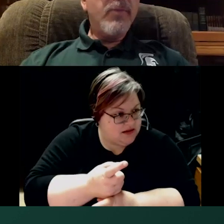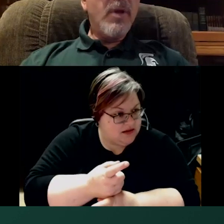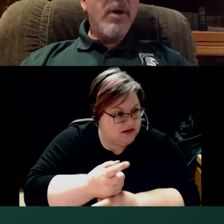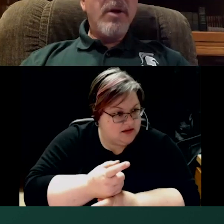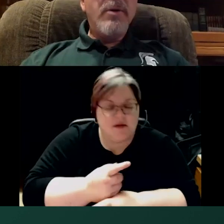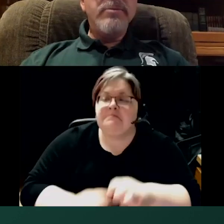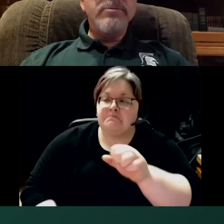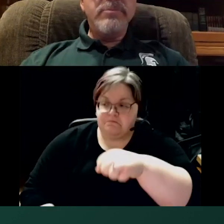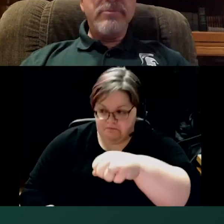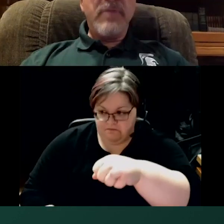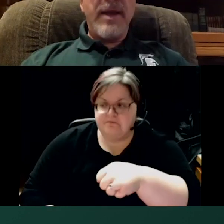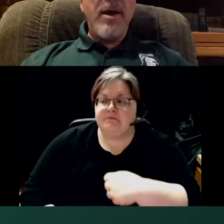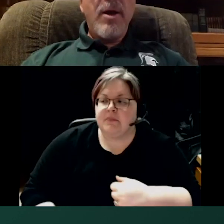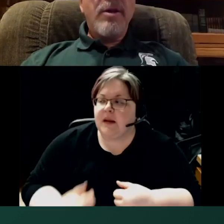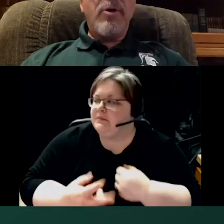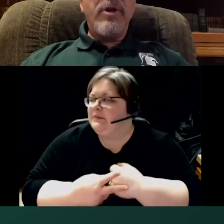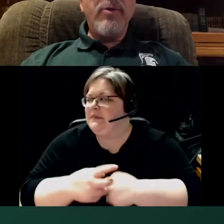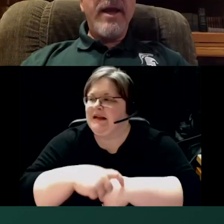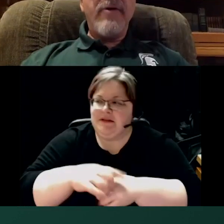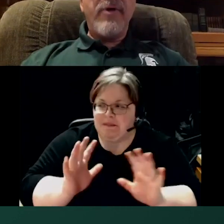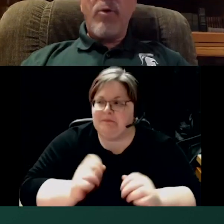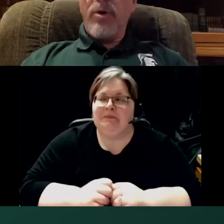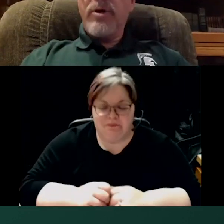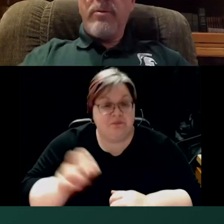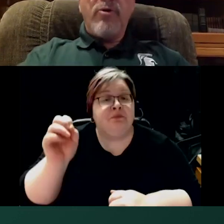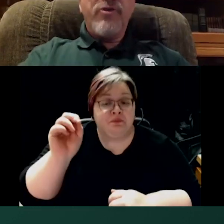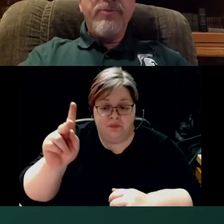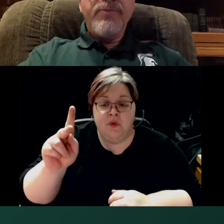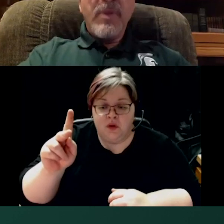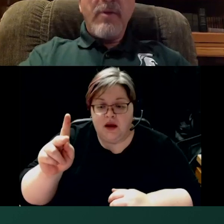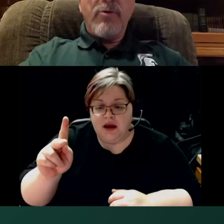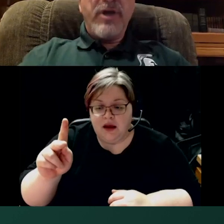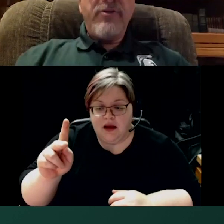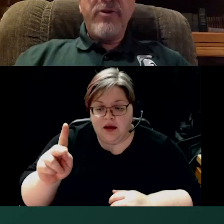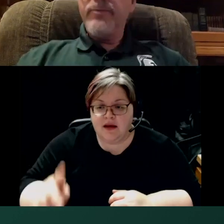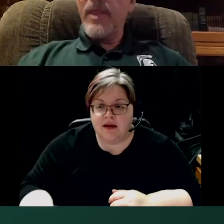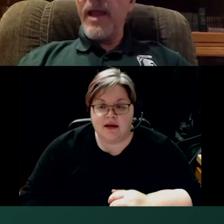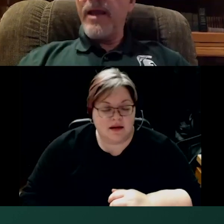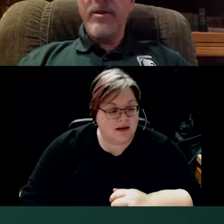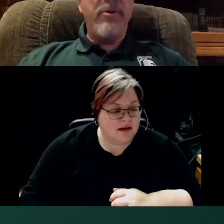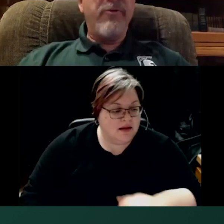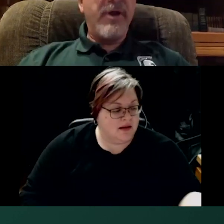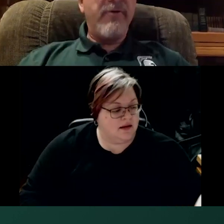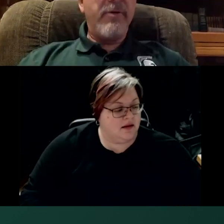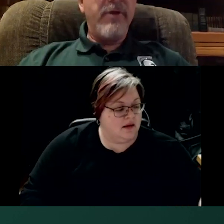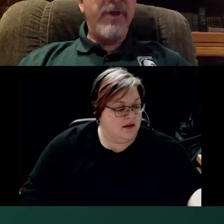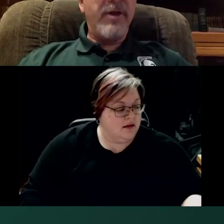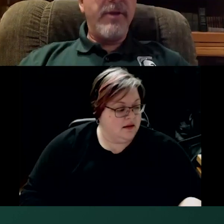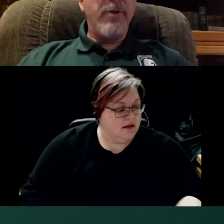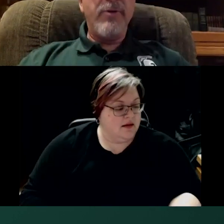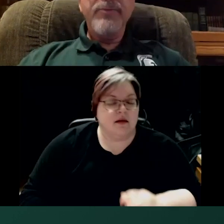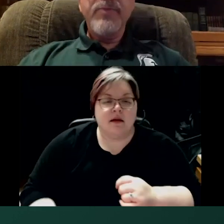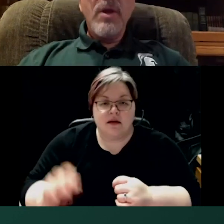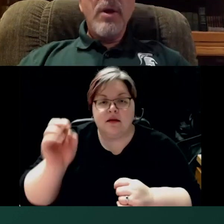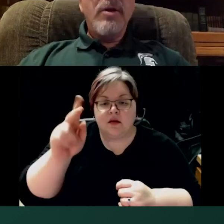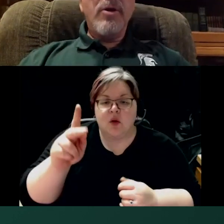Yeah, I'd say in the interest of time. Yeah. So here we have orbital motion, rotation, and some of the effects on